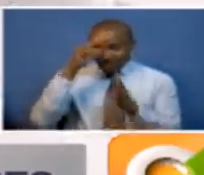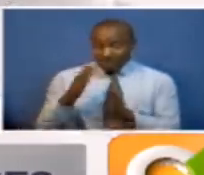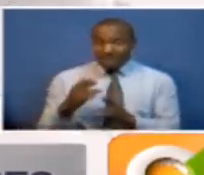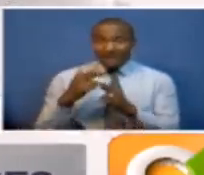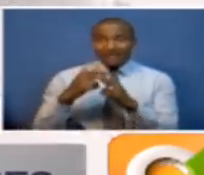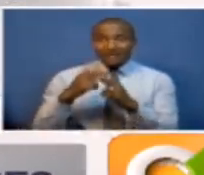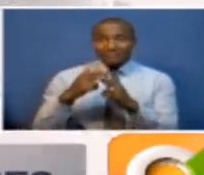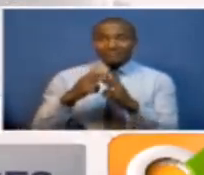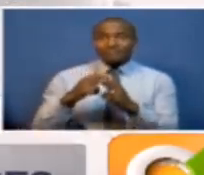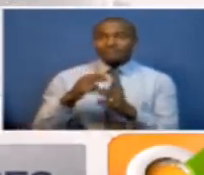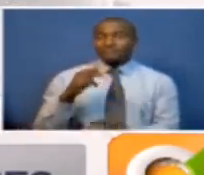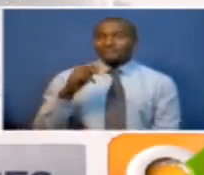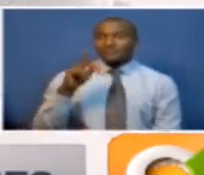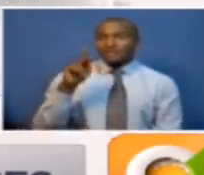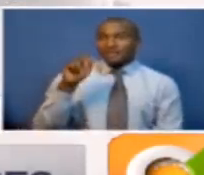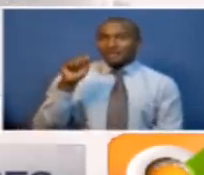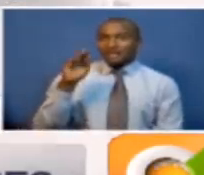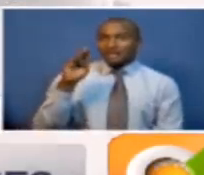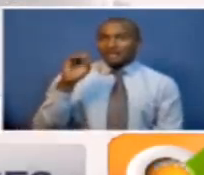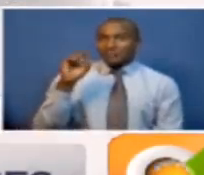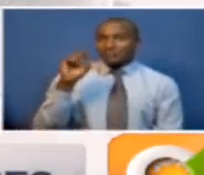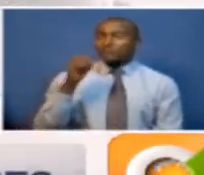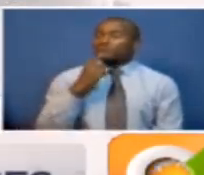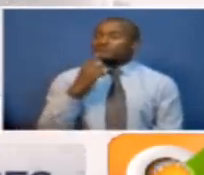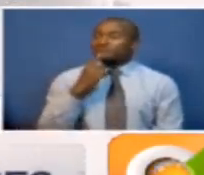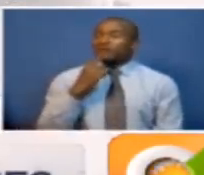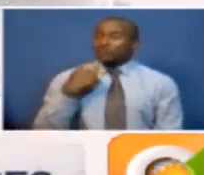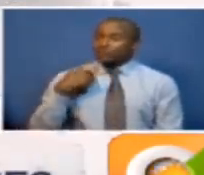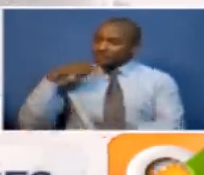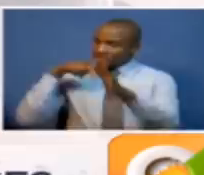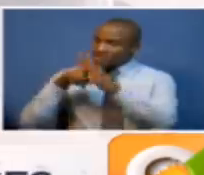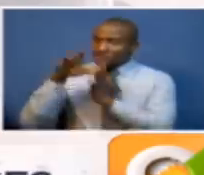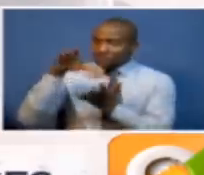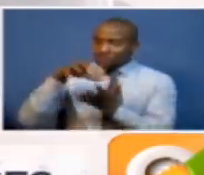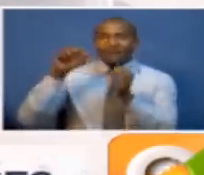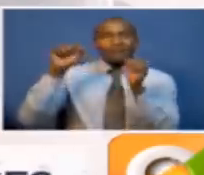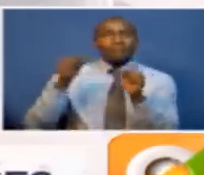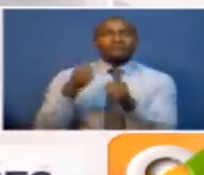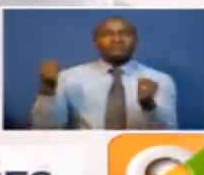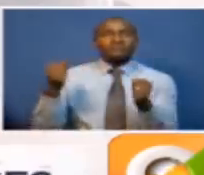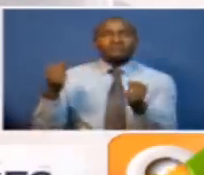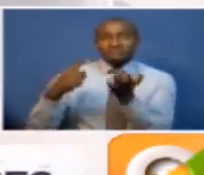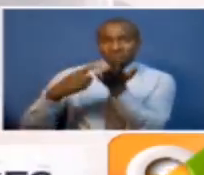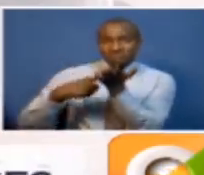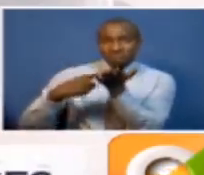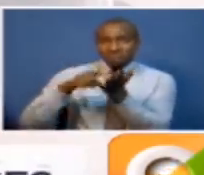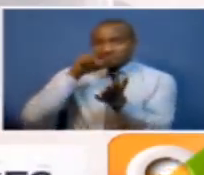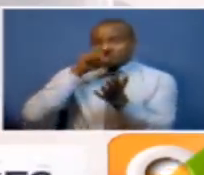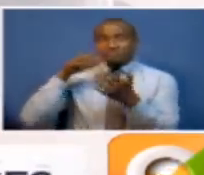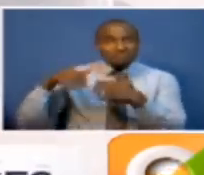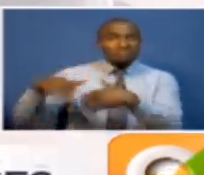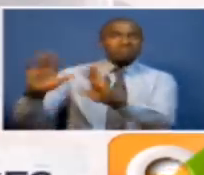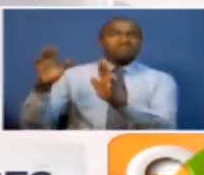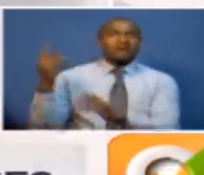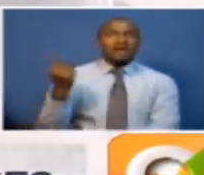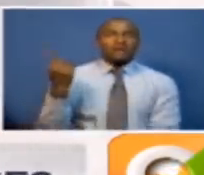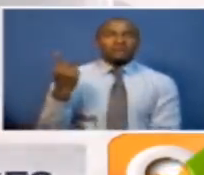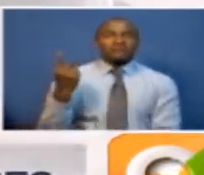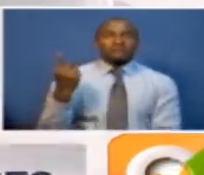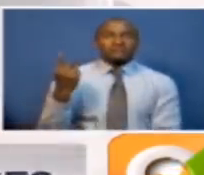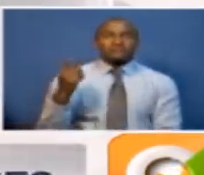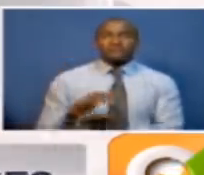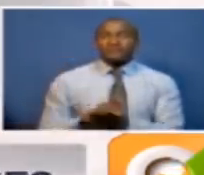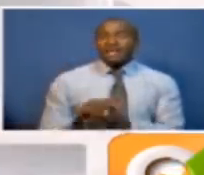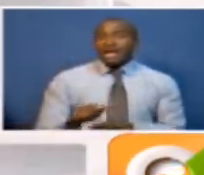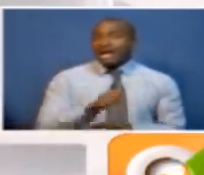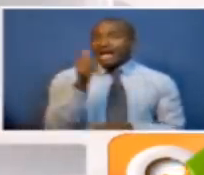Chandarana. Kabogo says, quote, "We should not buy from them. The whites will." Well, another user, Kir Kadep, says,